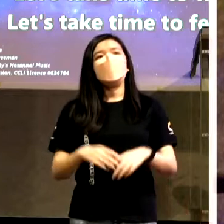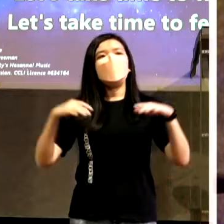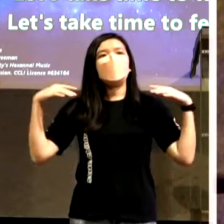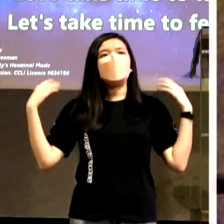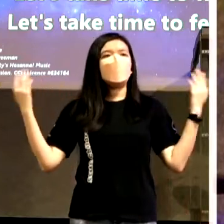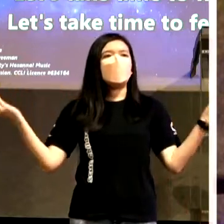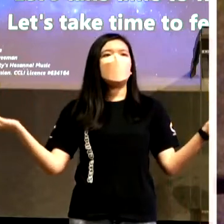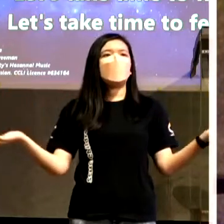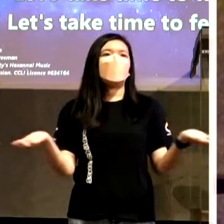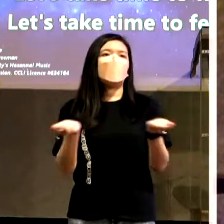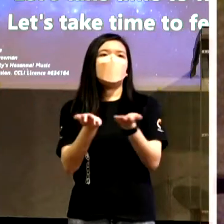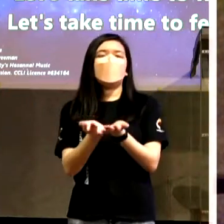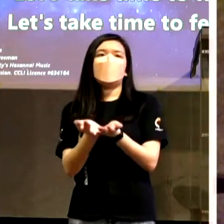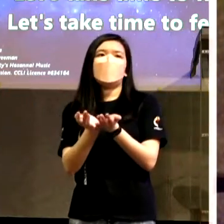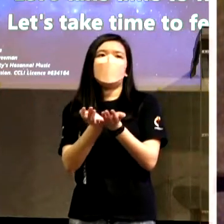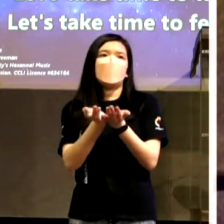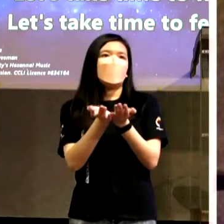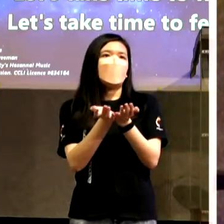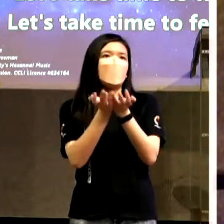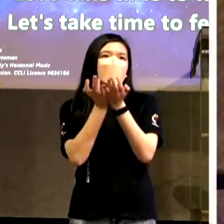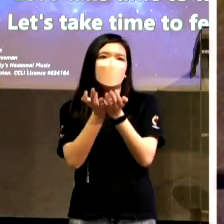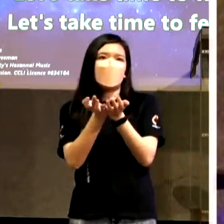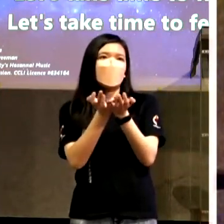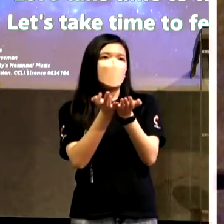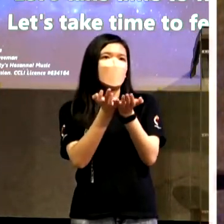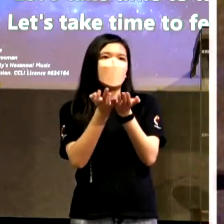time to feed upon His